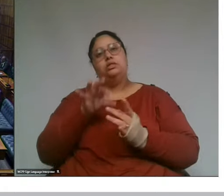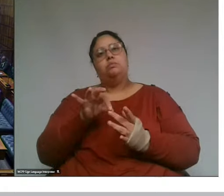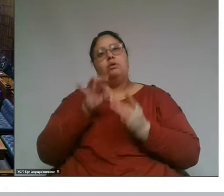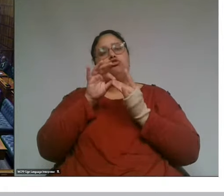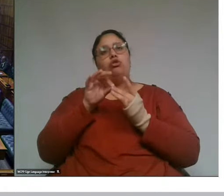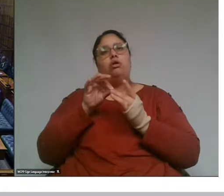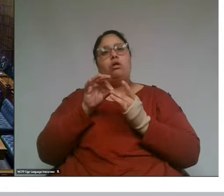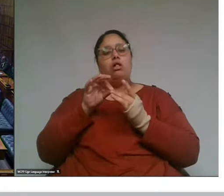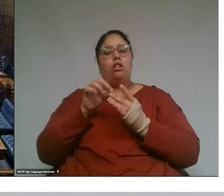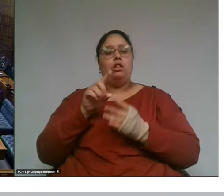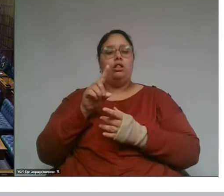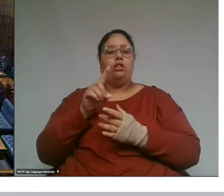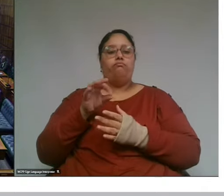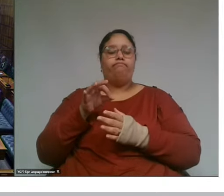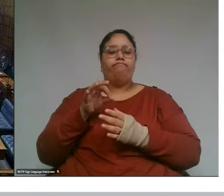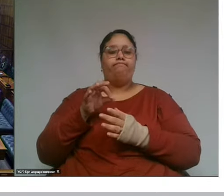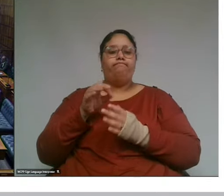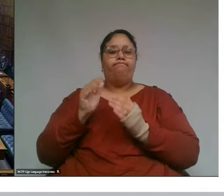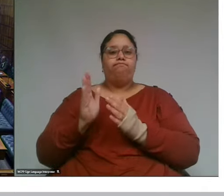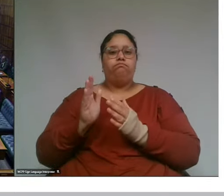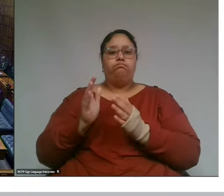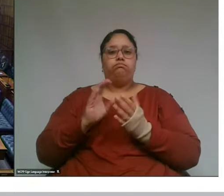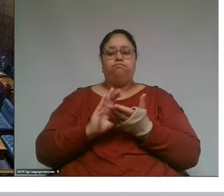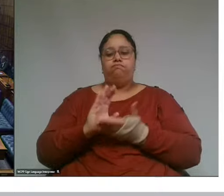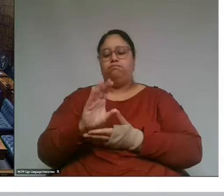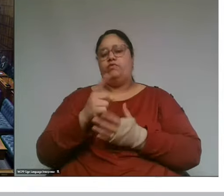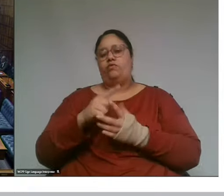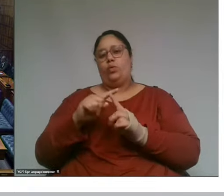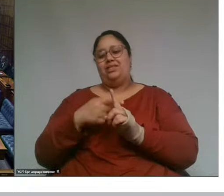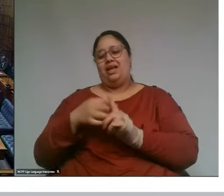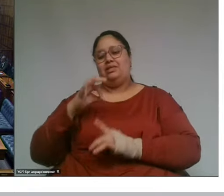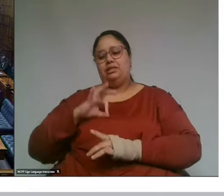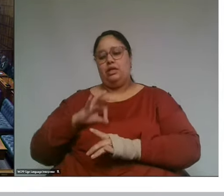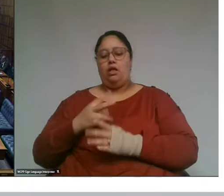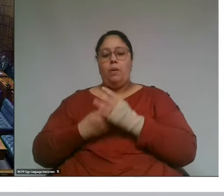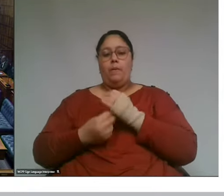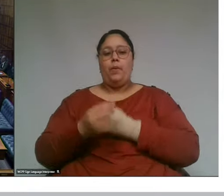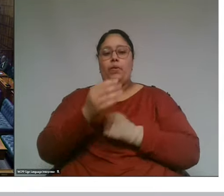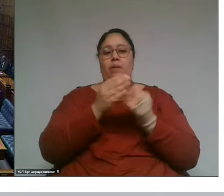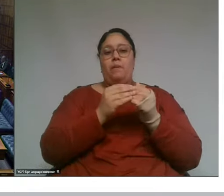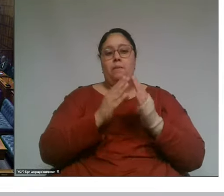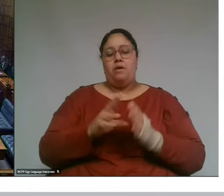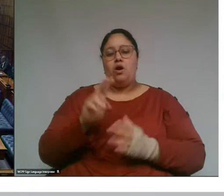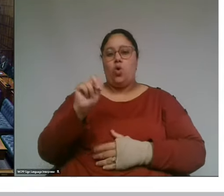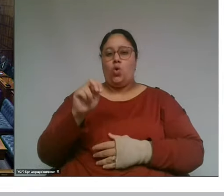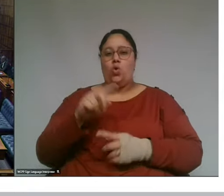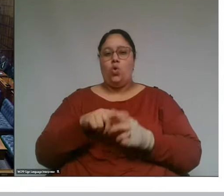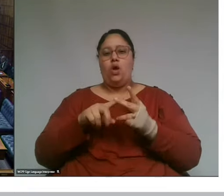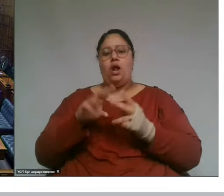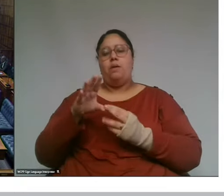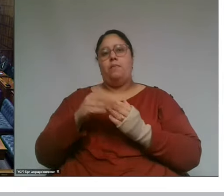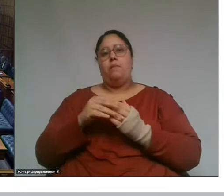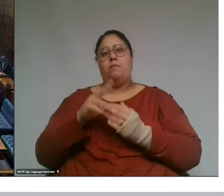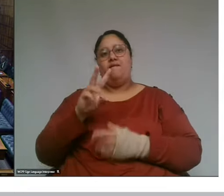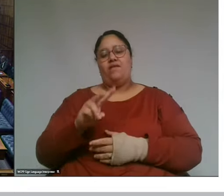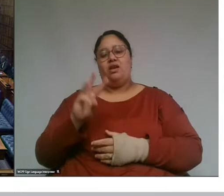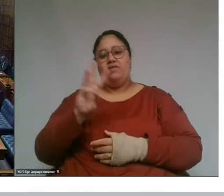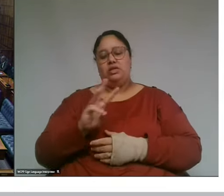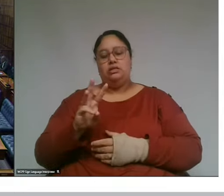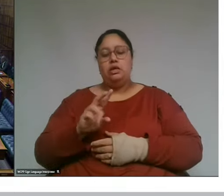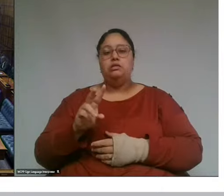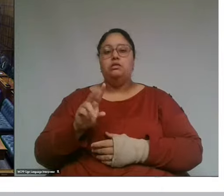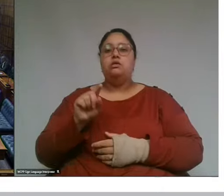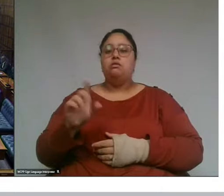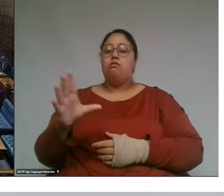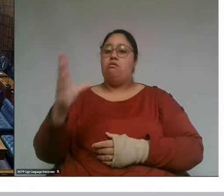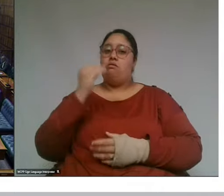tax incentives and I think uh both member and conlaw and um member fun vesten uh